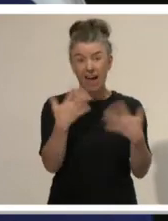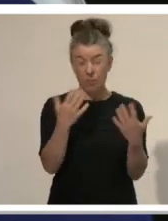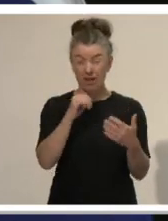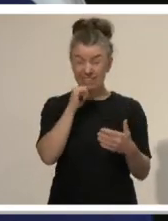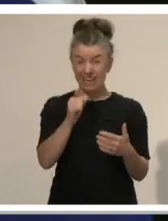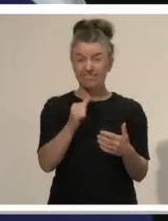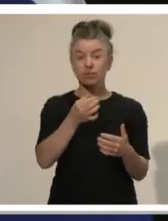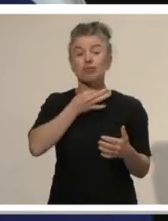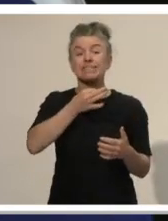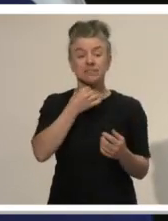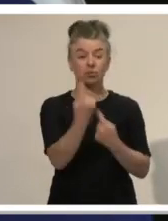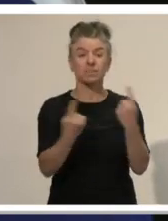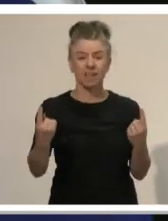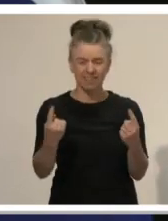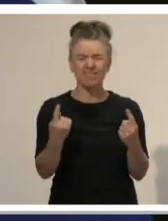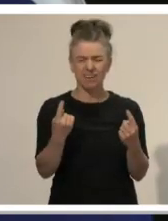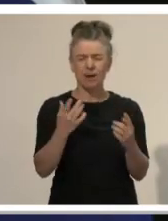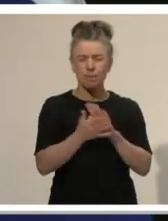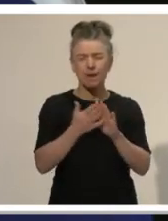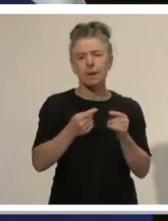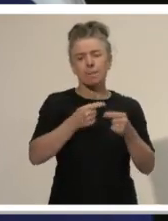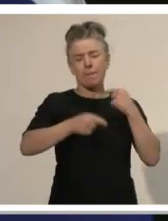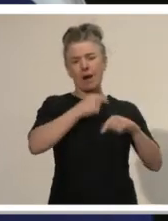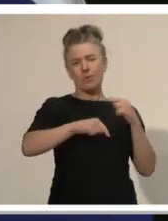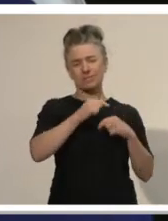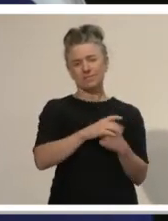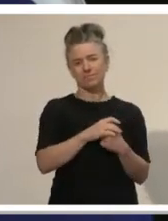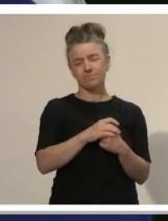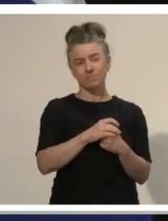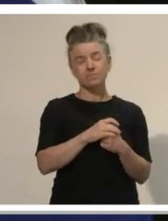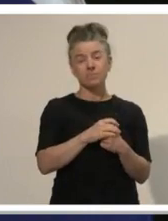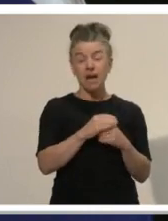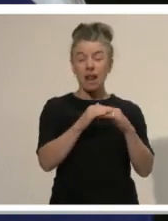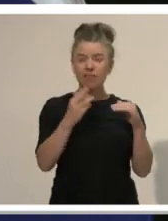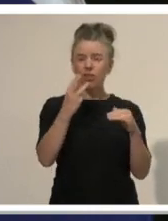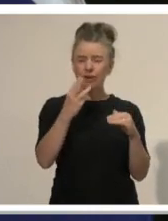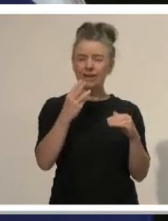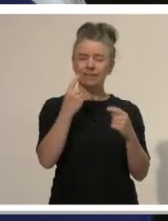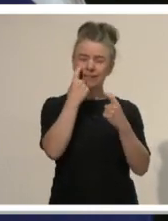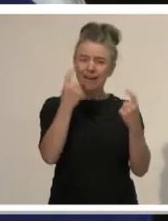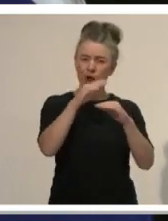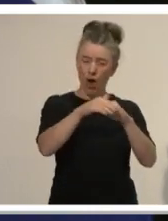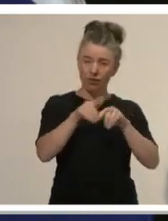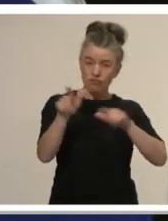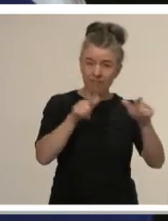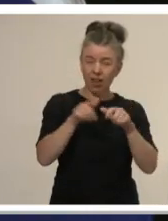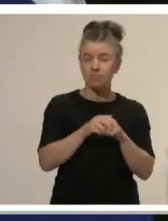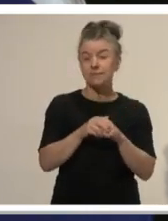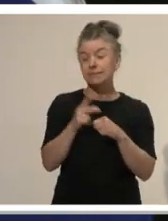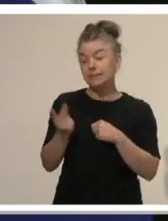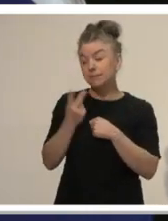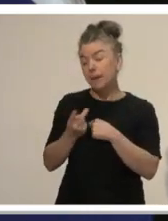and also is in keeping with the principles that we've set out for Alert Level 3 around travel, around bubbles and around